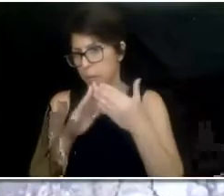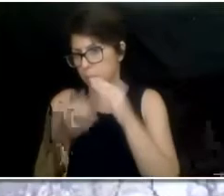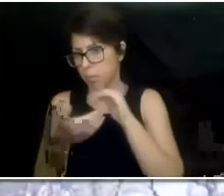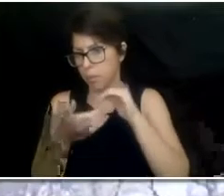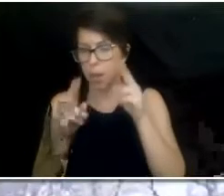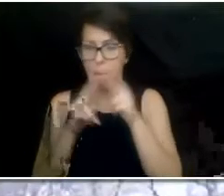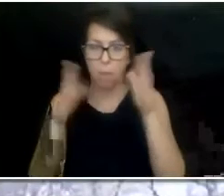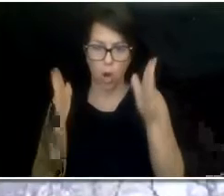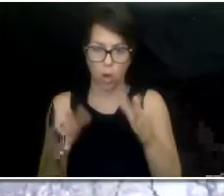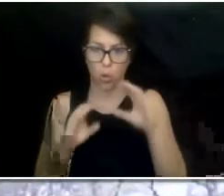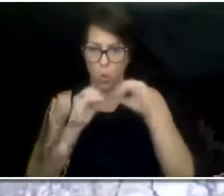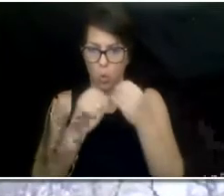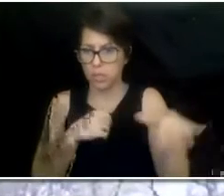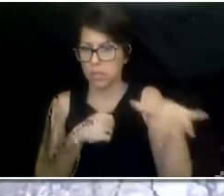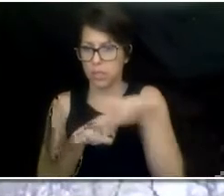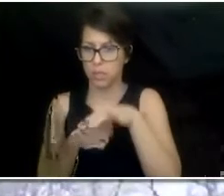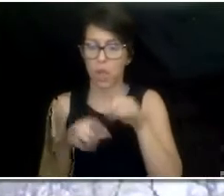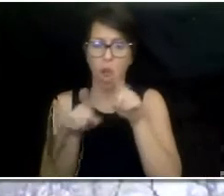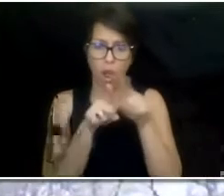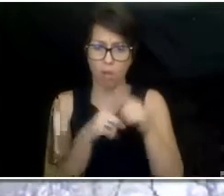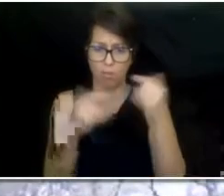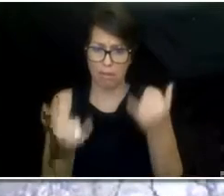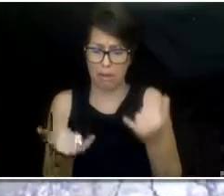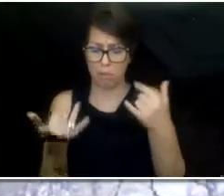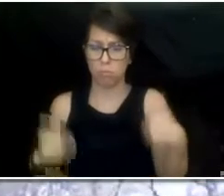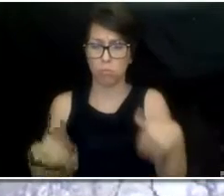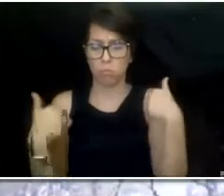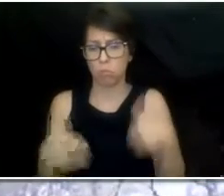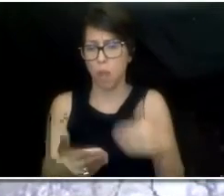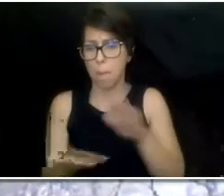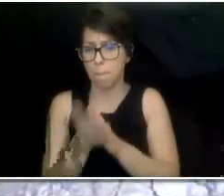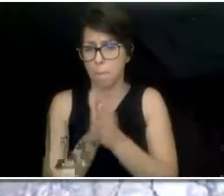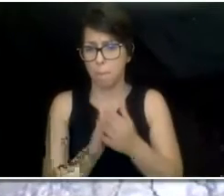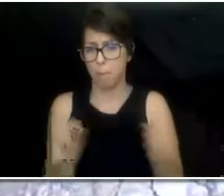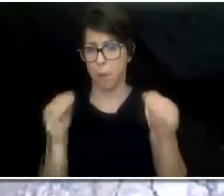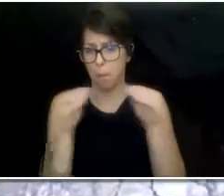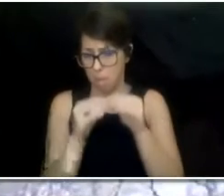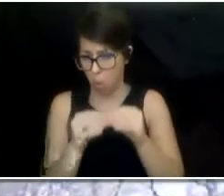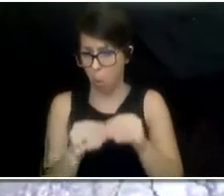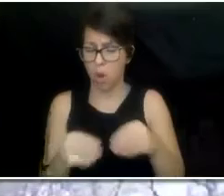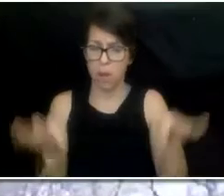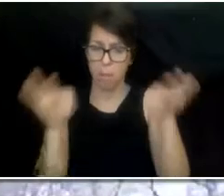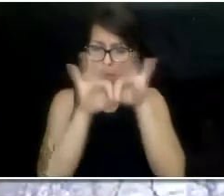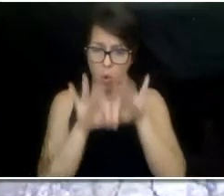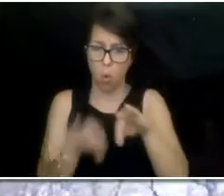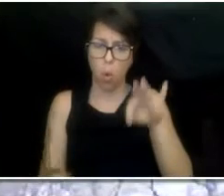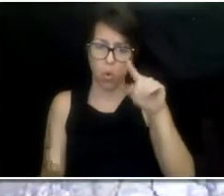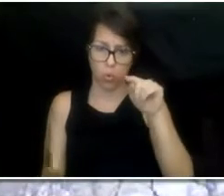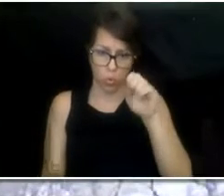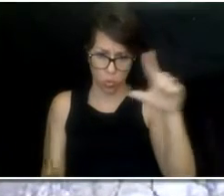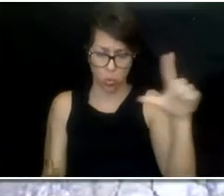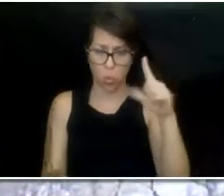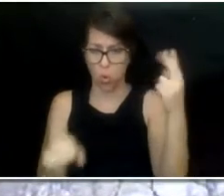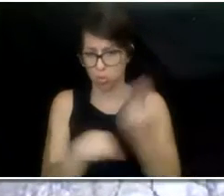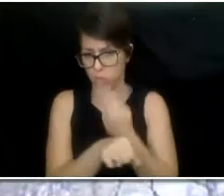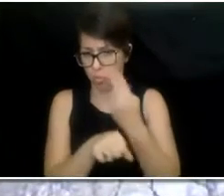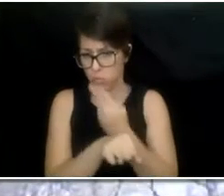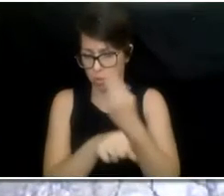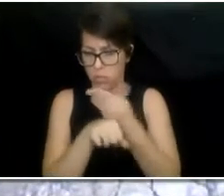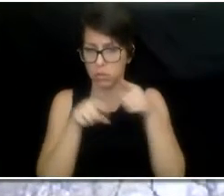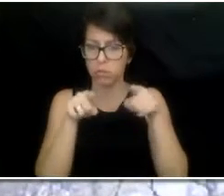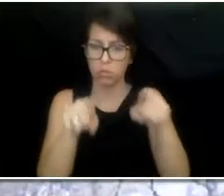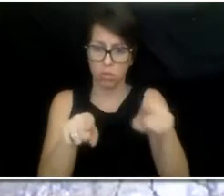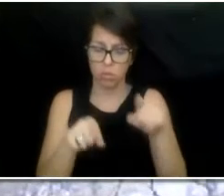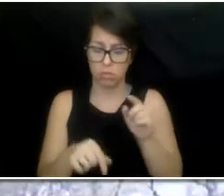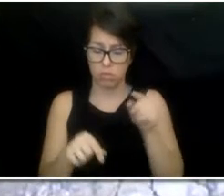survivors remotely and best practices like these are are pivotal in that effort we have